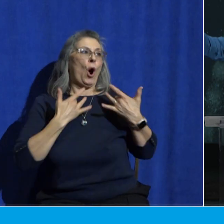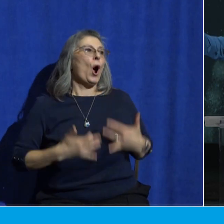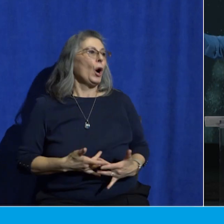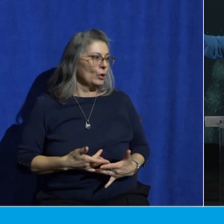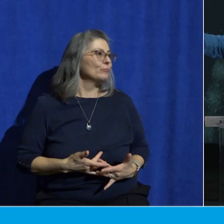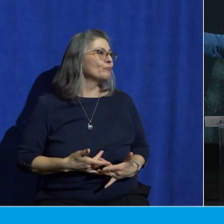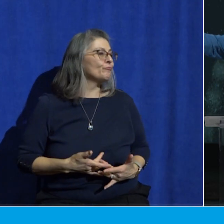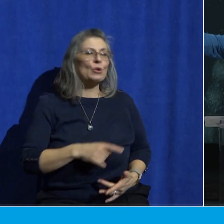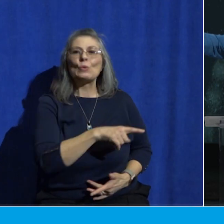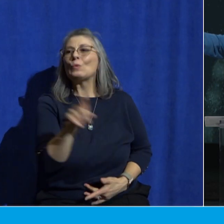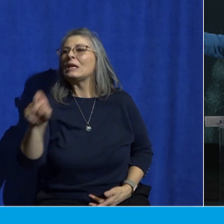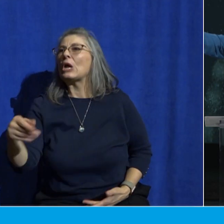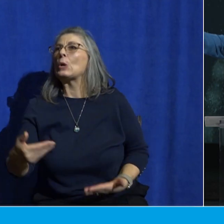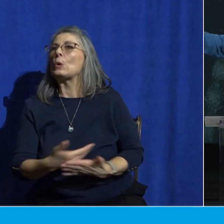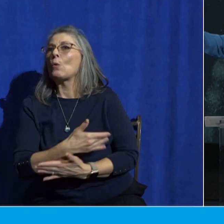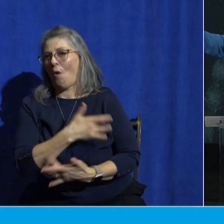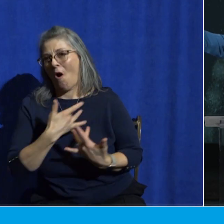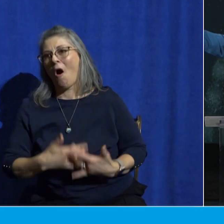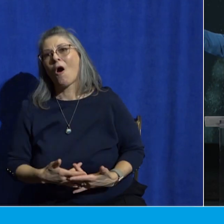You need a new heart.